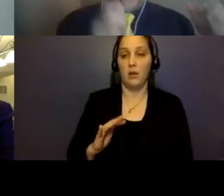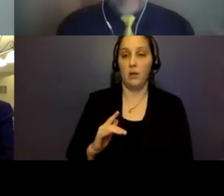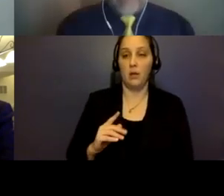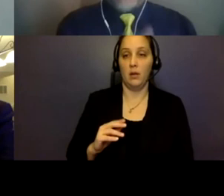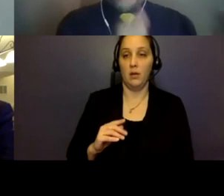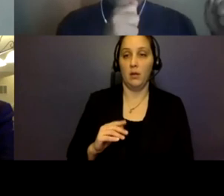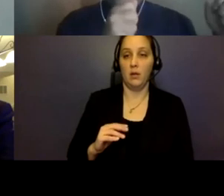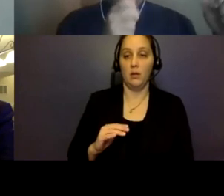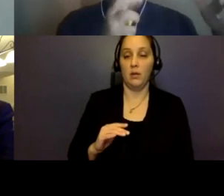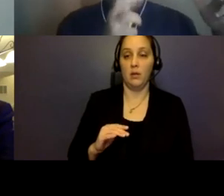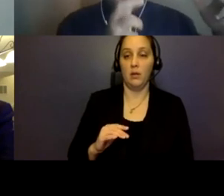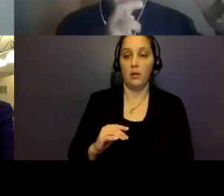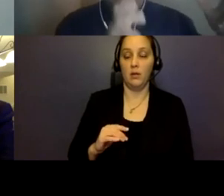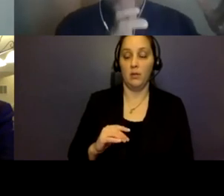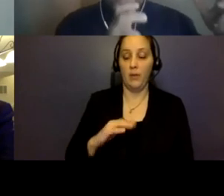divine